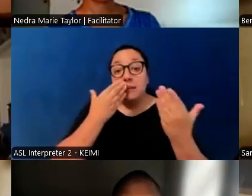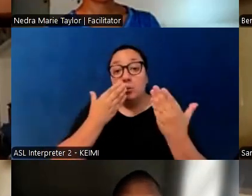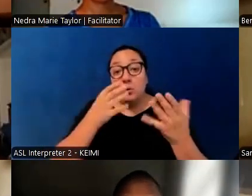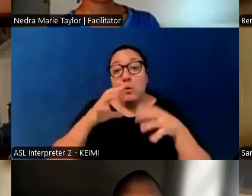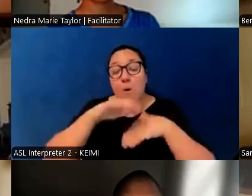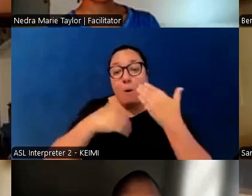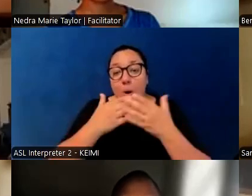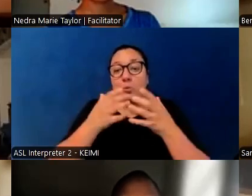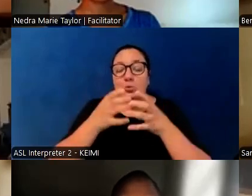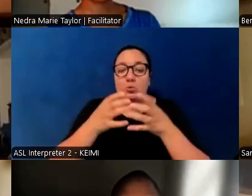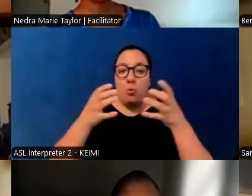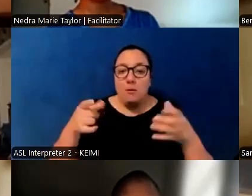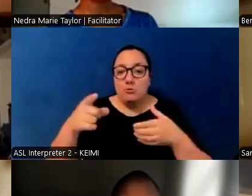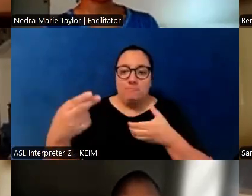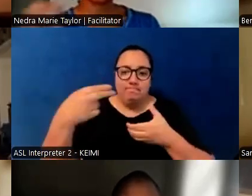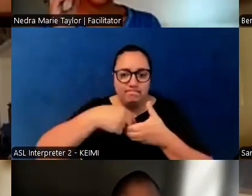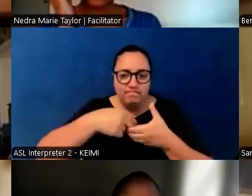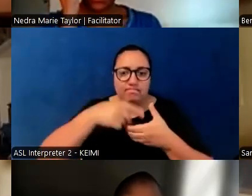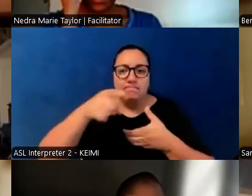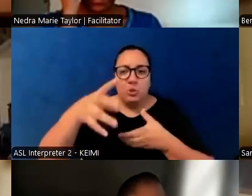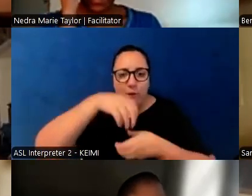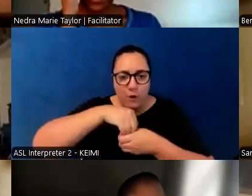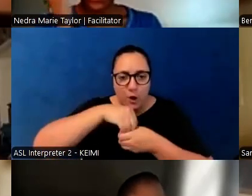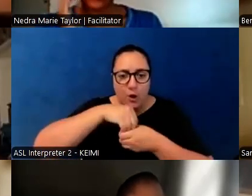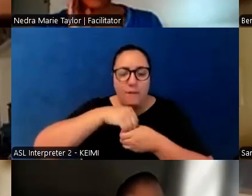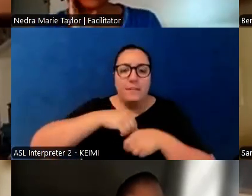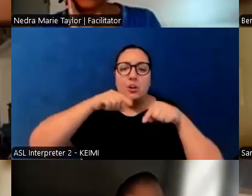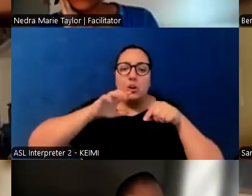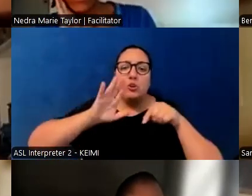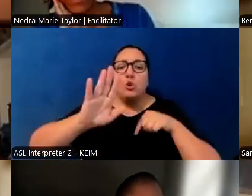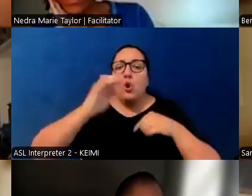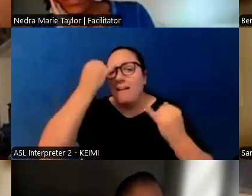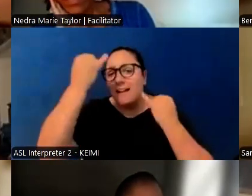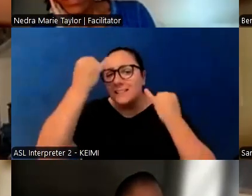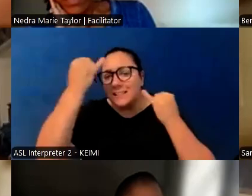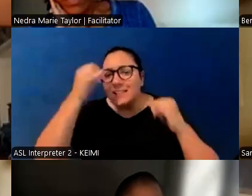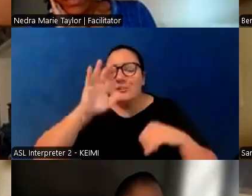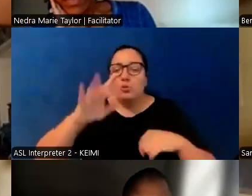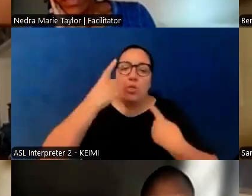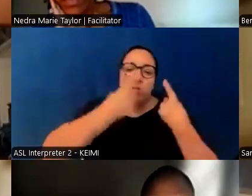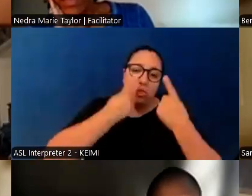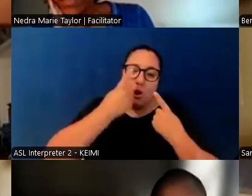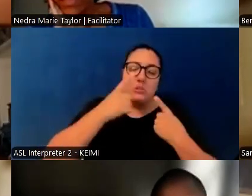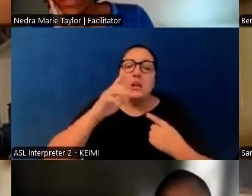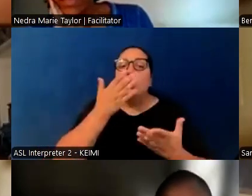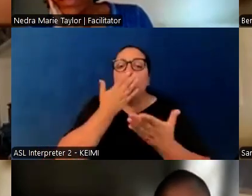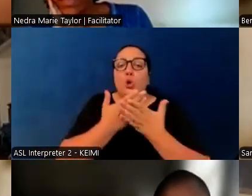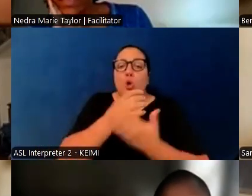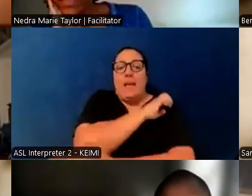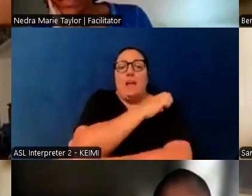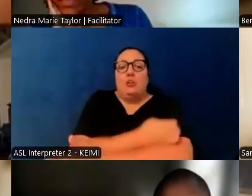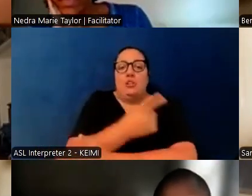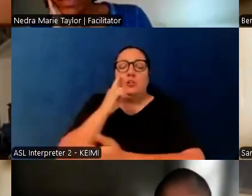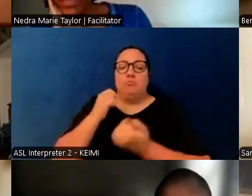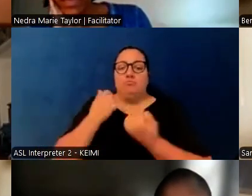very much for being here and for contributing your ideas and your thoughts and for sending good energy towards us building something.